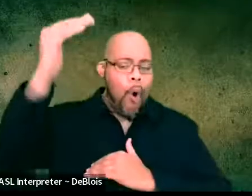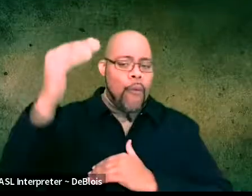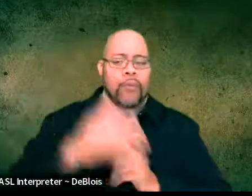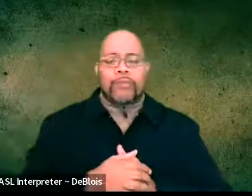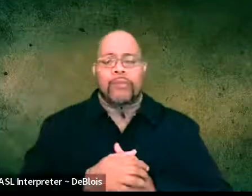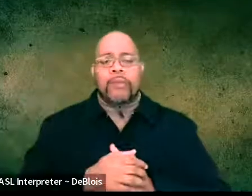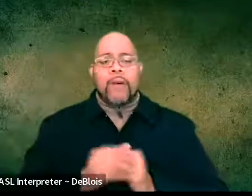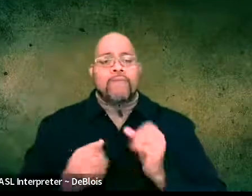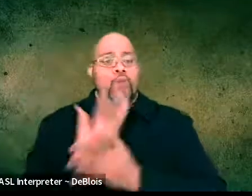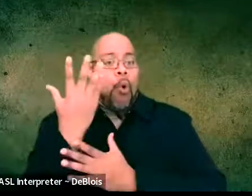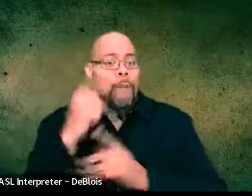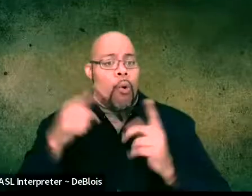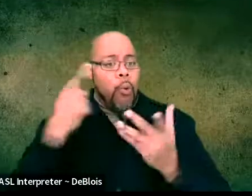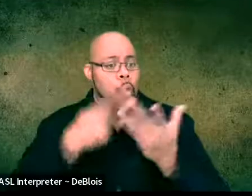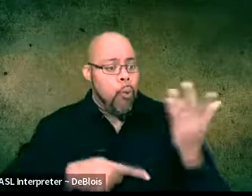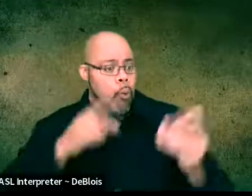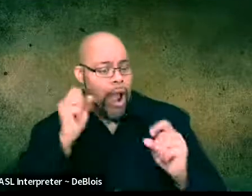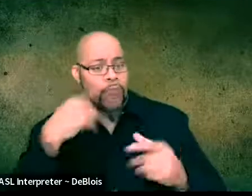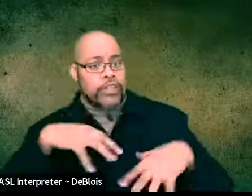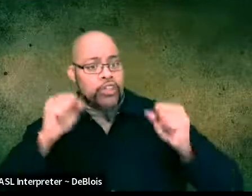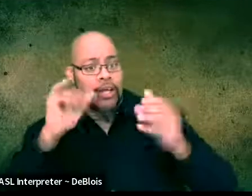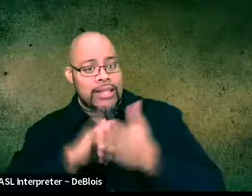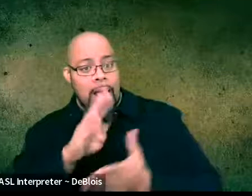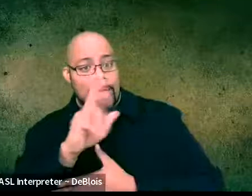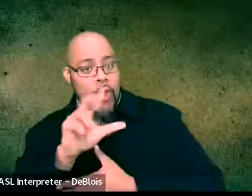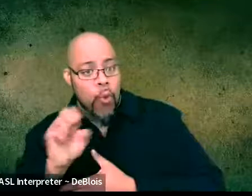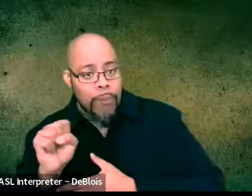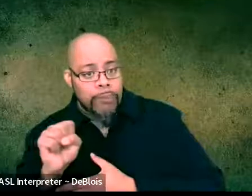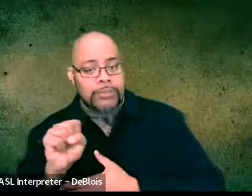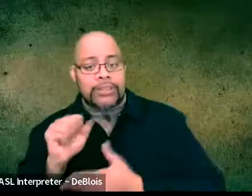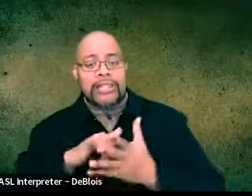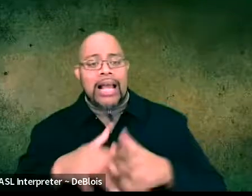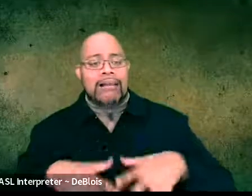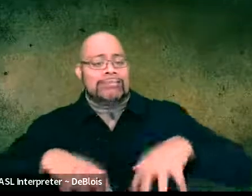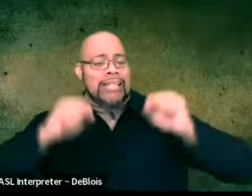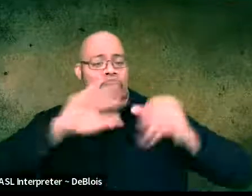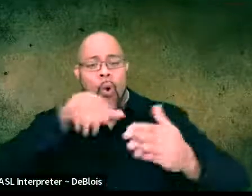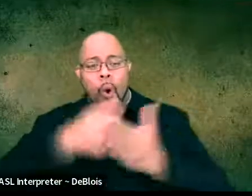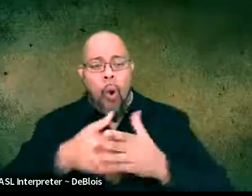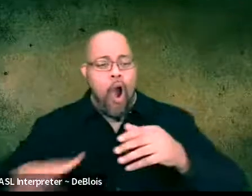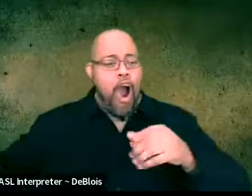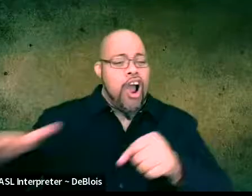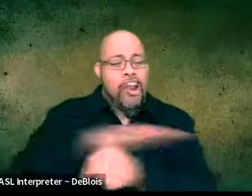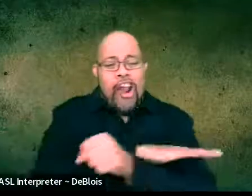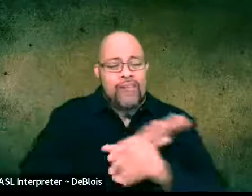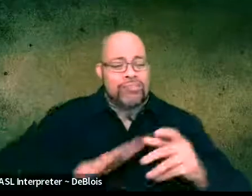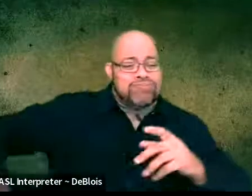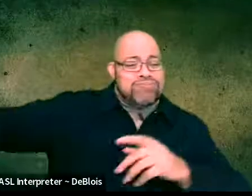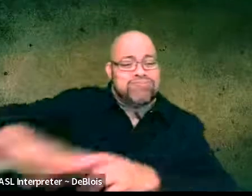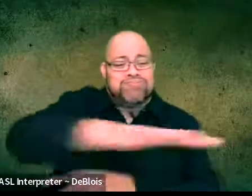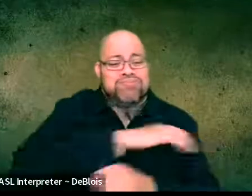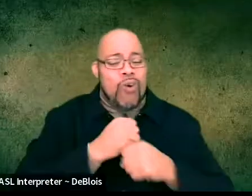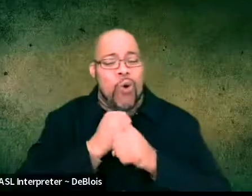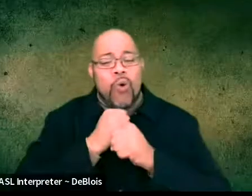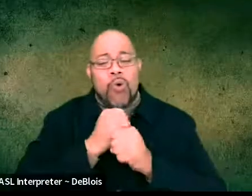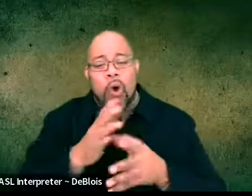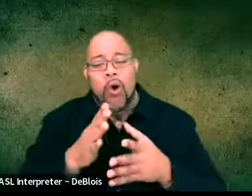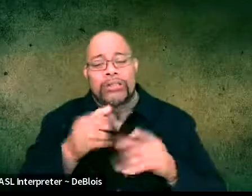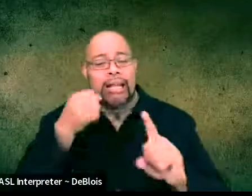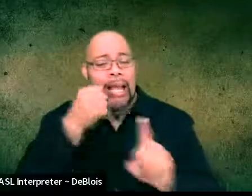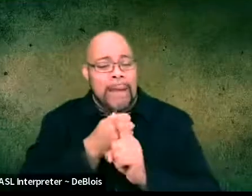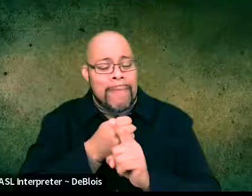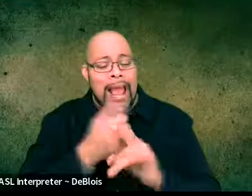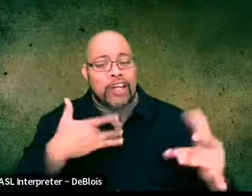we thought, wow, what if we, took these blooms that are, taking up this whole, covering this estuary, causing these impacts